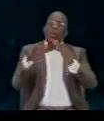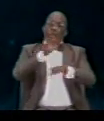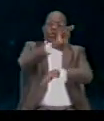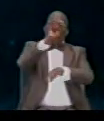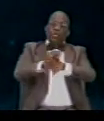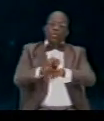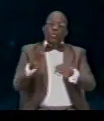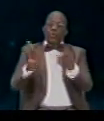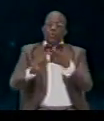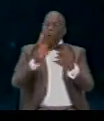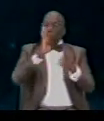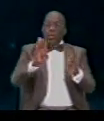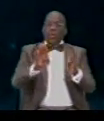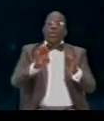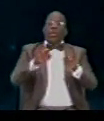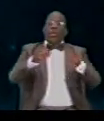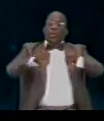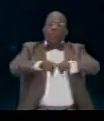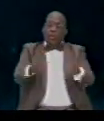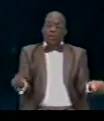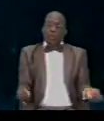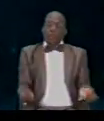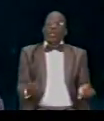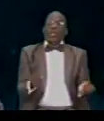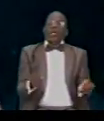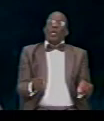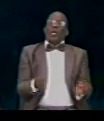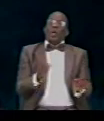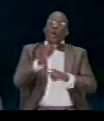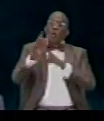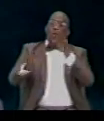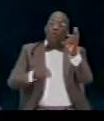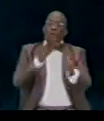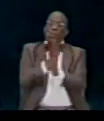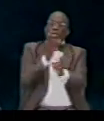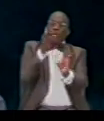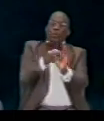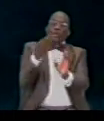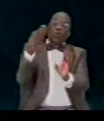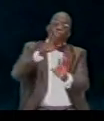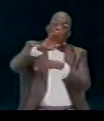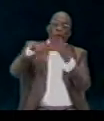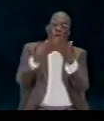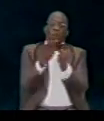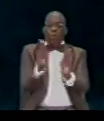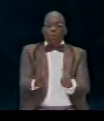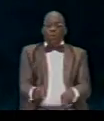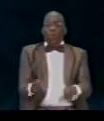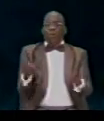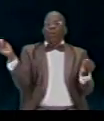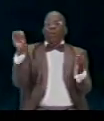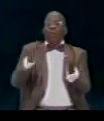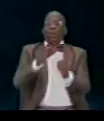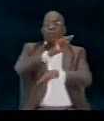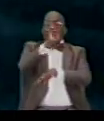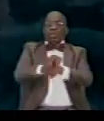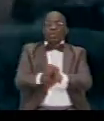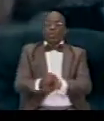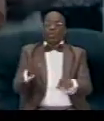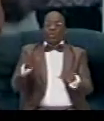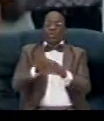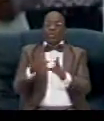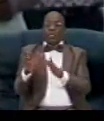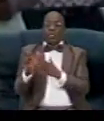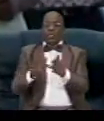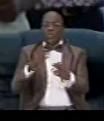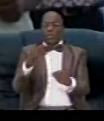about, global inclusion of everyone, all peoples, all nations, in the name of Jesus. Open your mouth and talk to